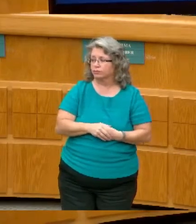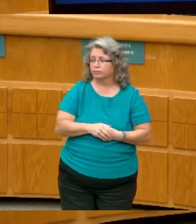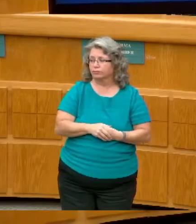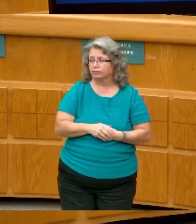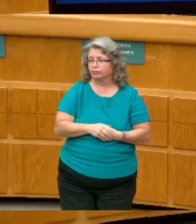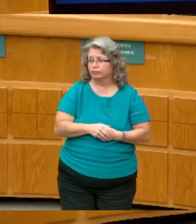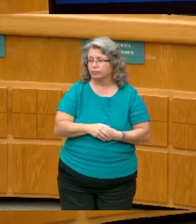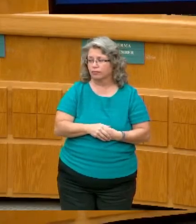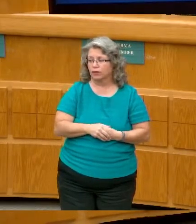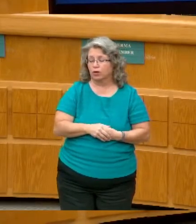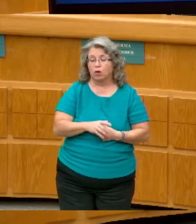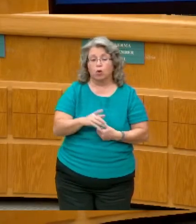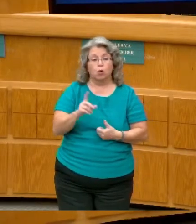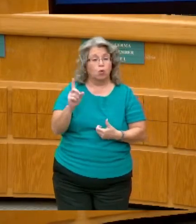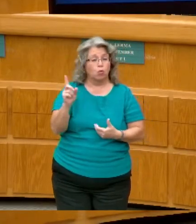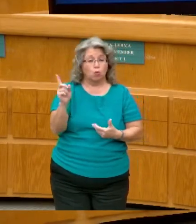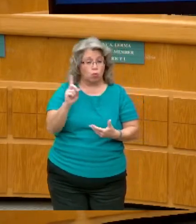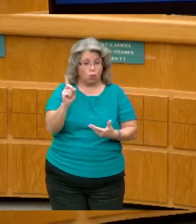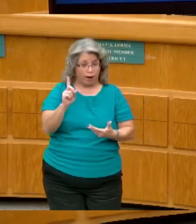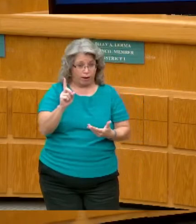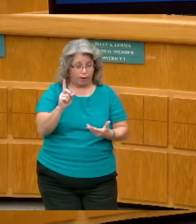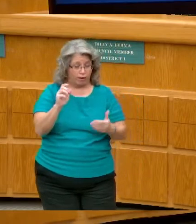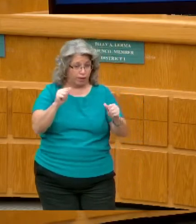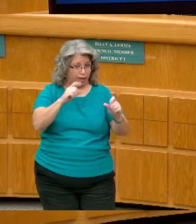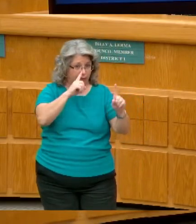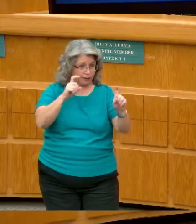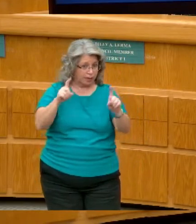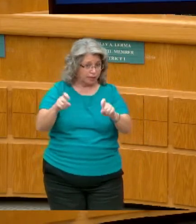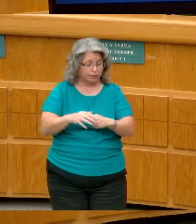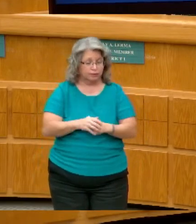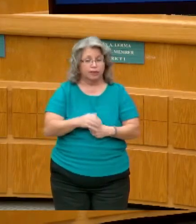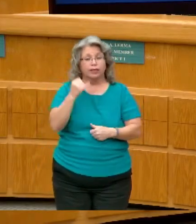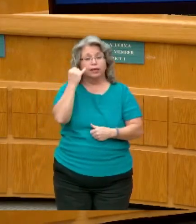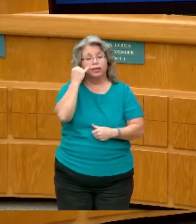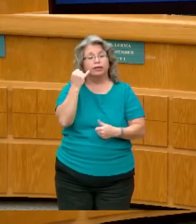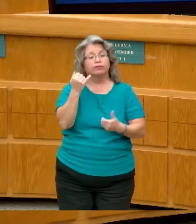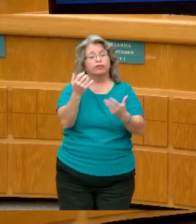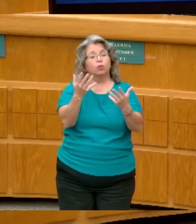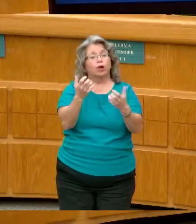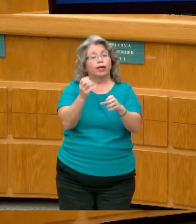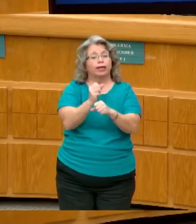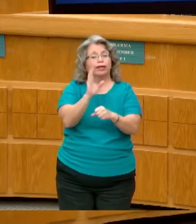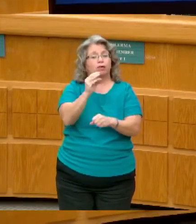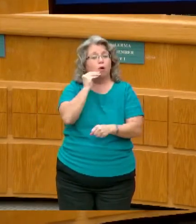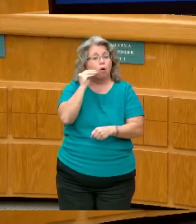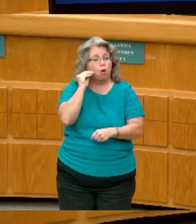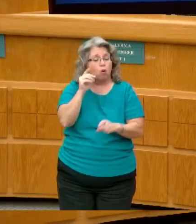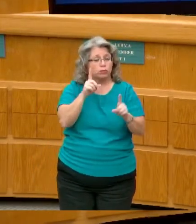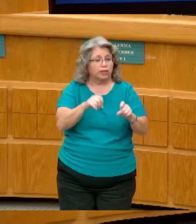So where can you get the test? So if you're wanting to get home test, you can visit